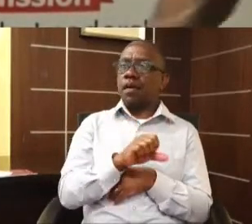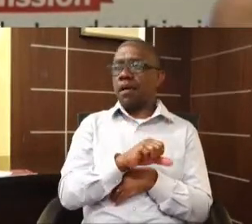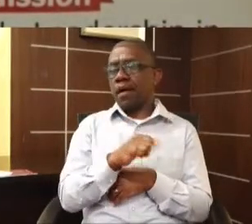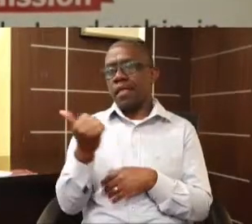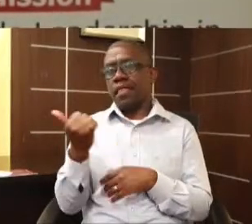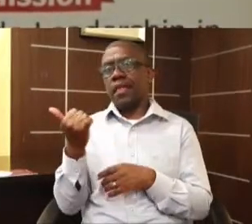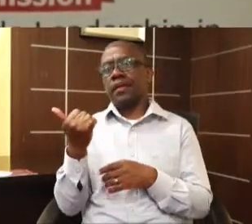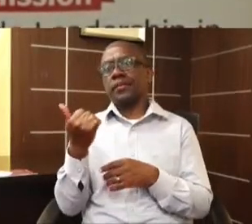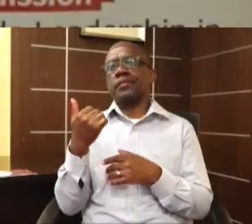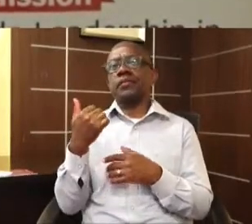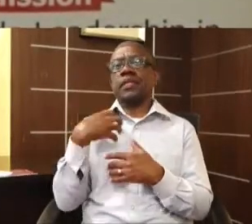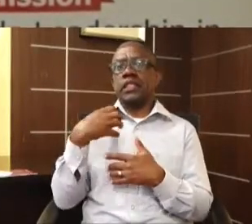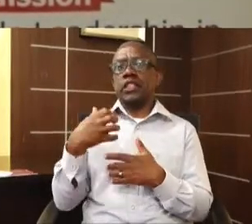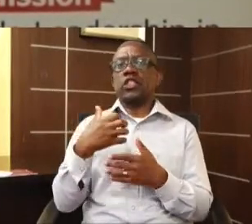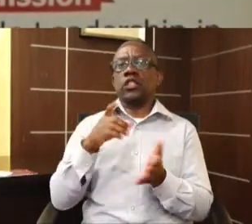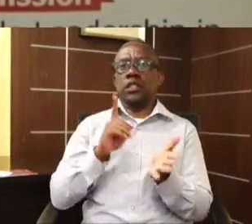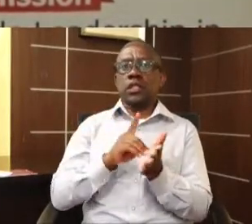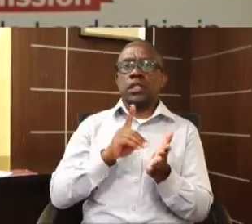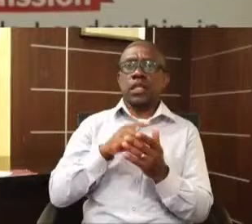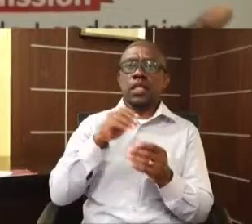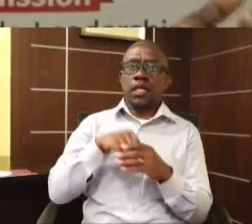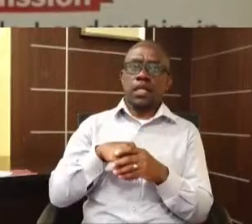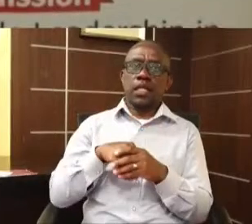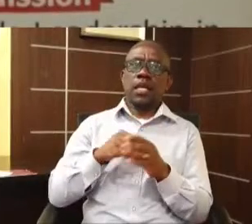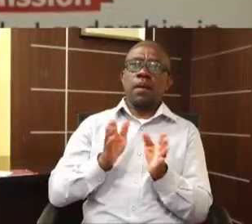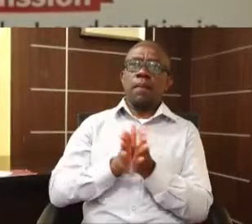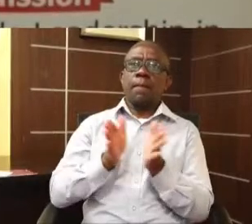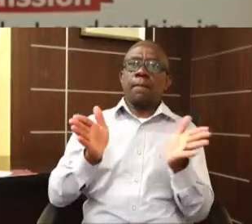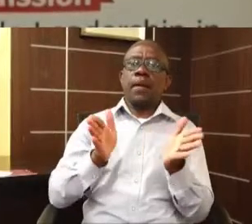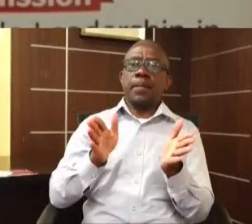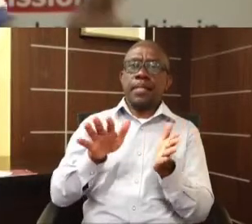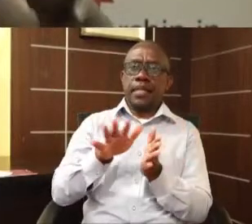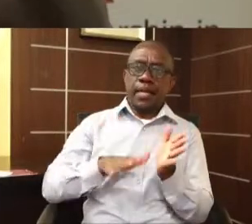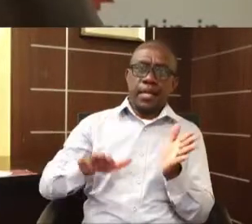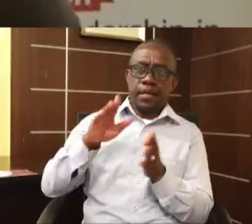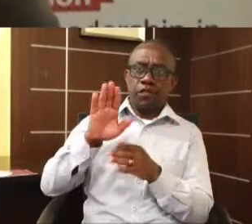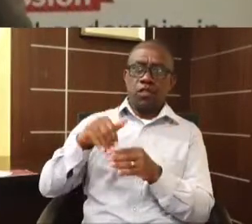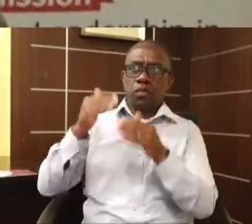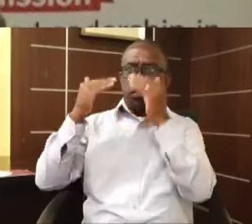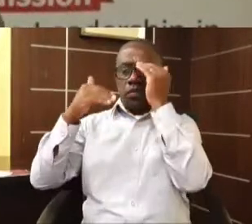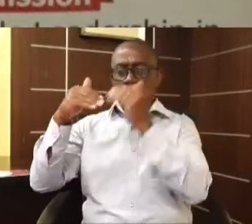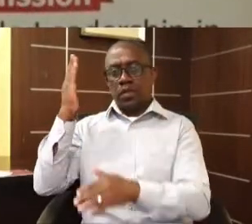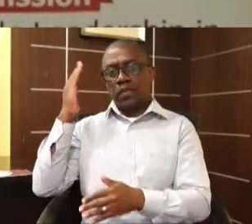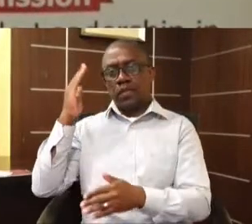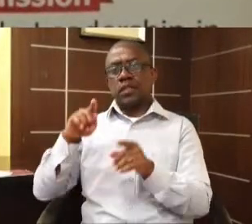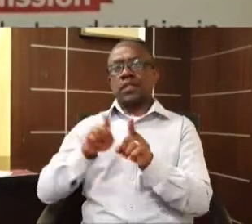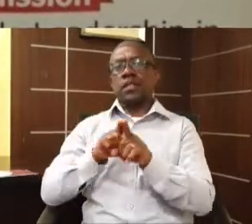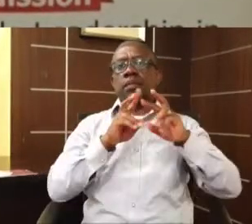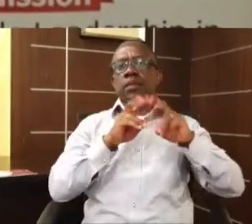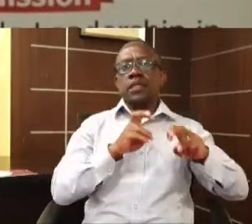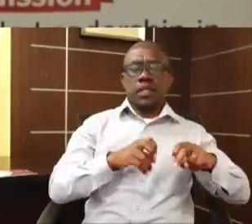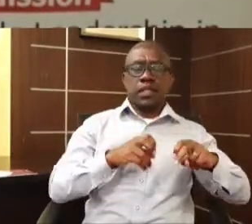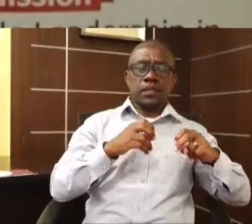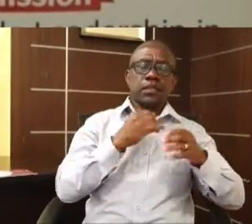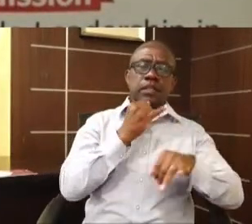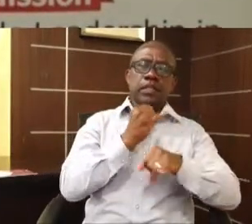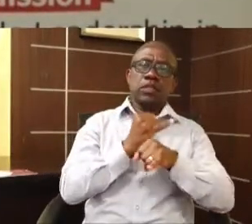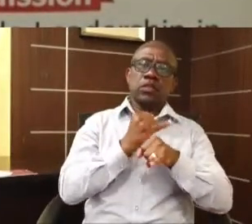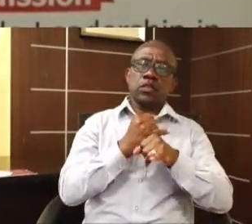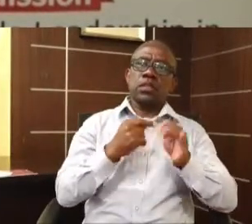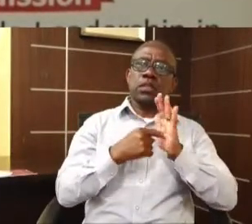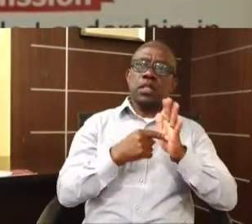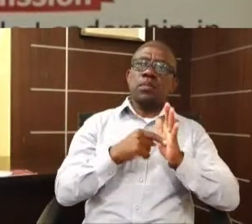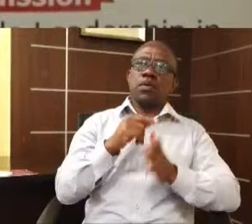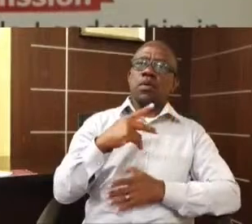otherwise rich data in the public space from the university portals and from research institutions like Calro that